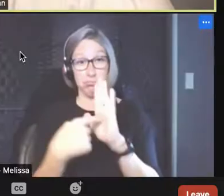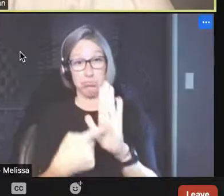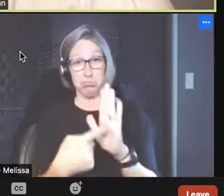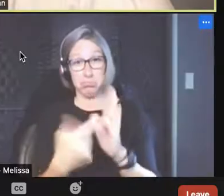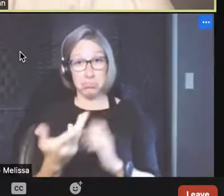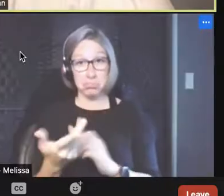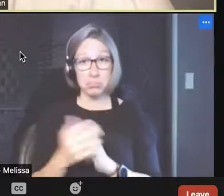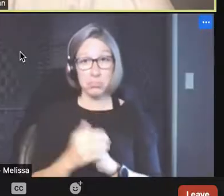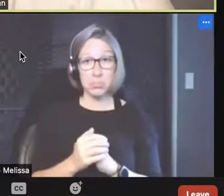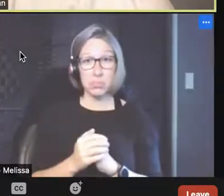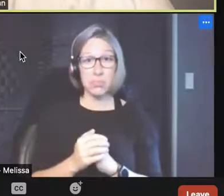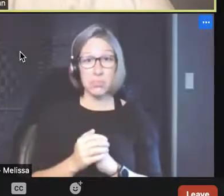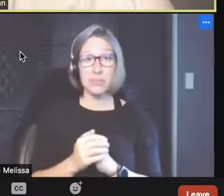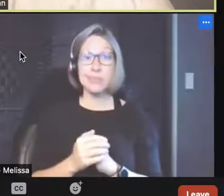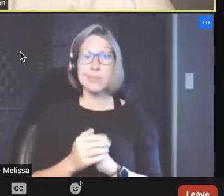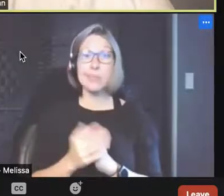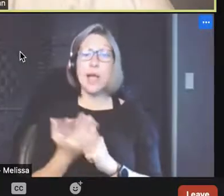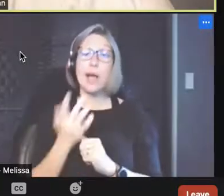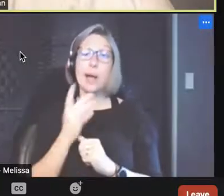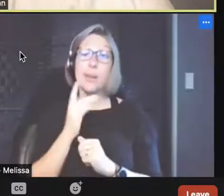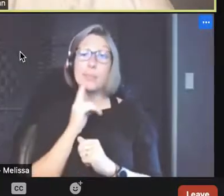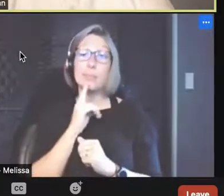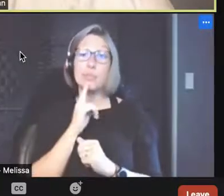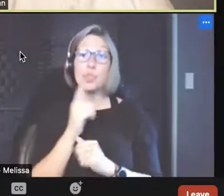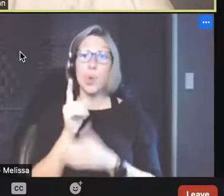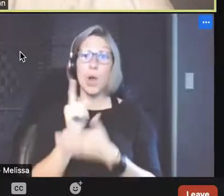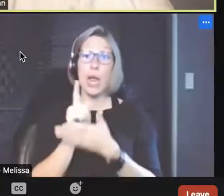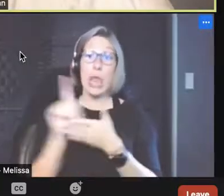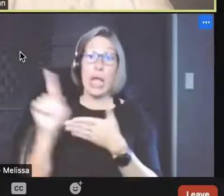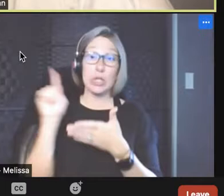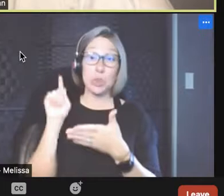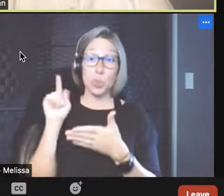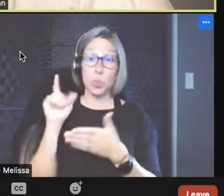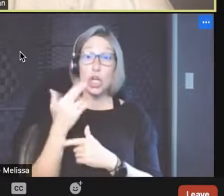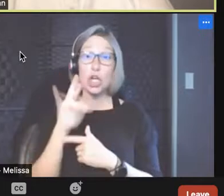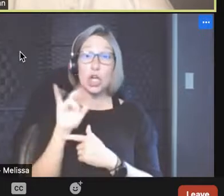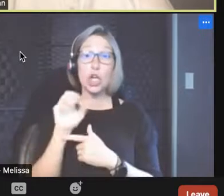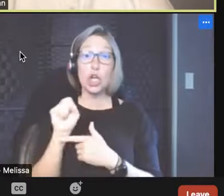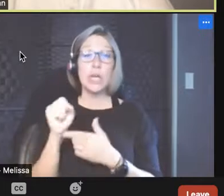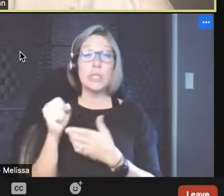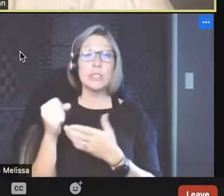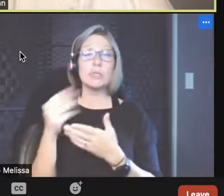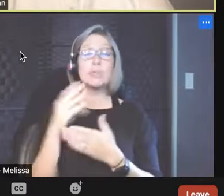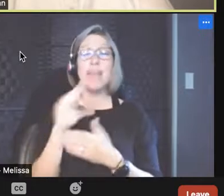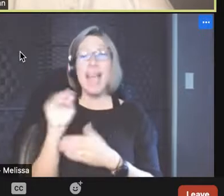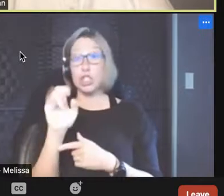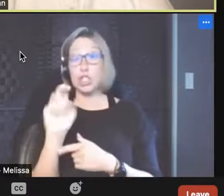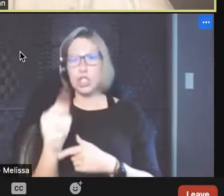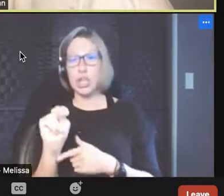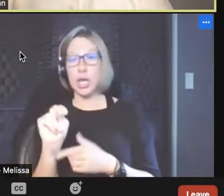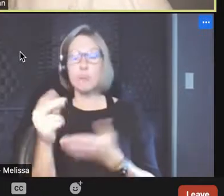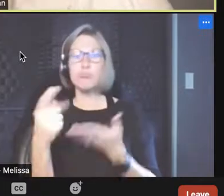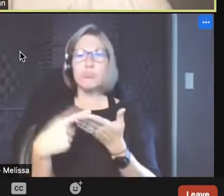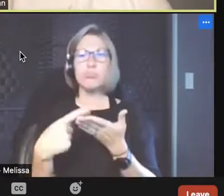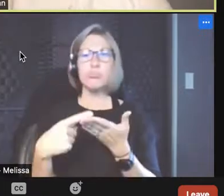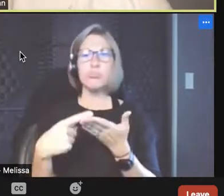And I imagine that last week, Chris probably talked about, and Jen as well, about